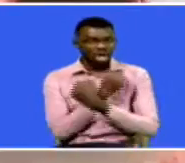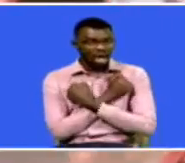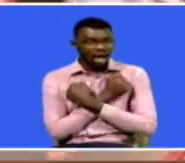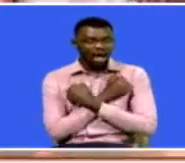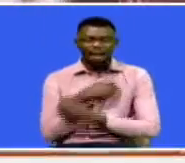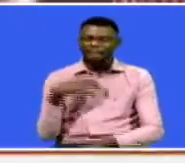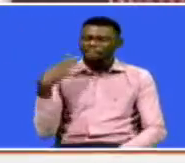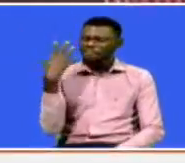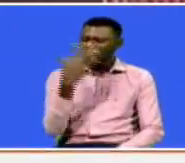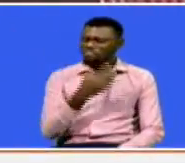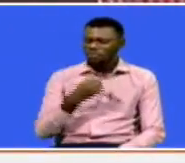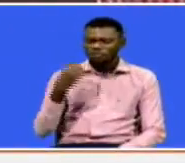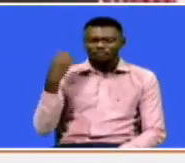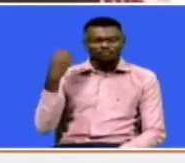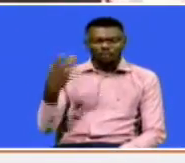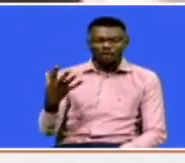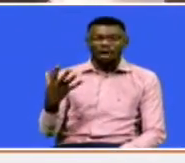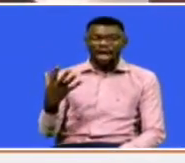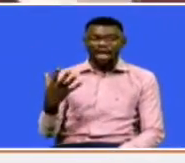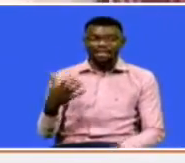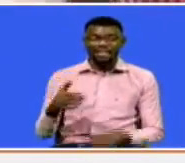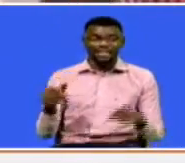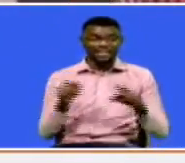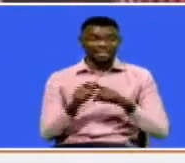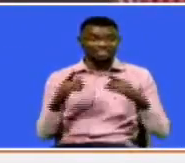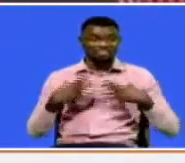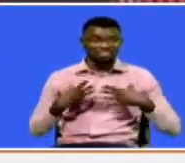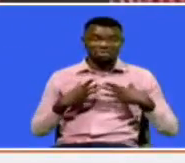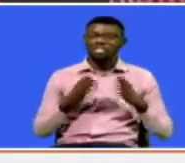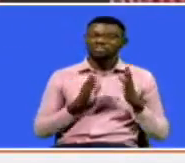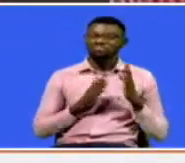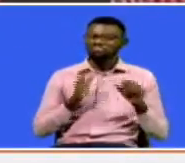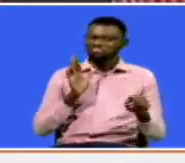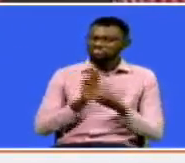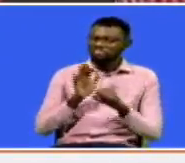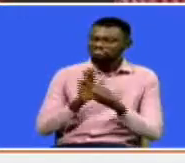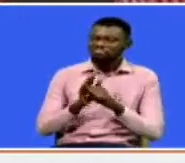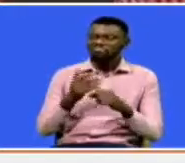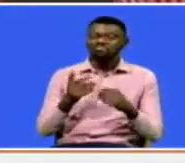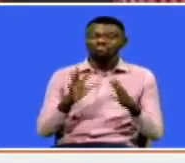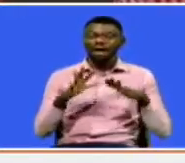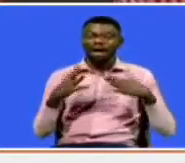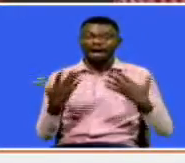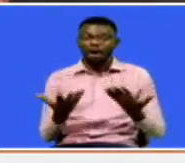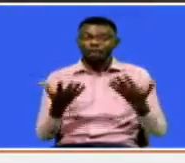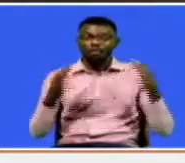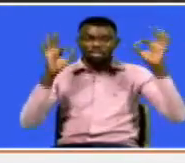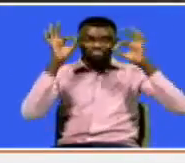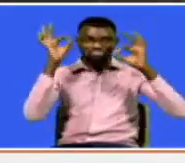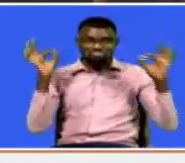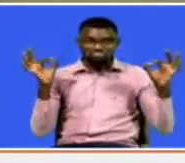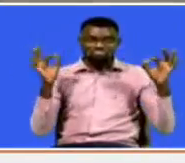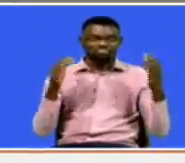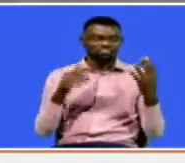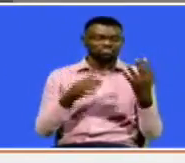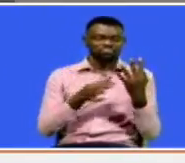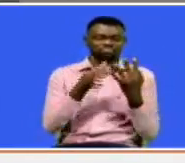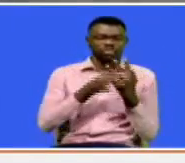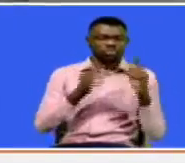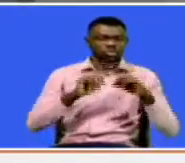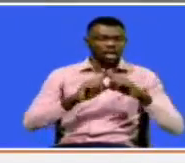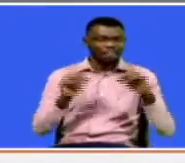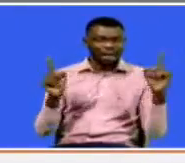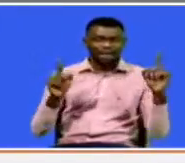thing, so they say. And many make that commitment of love by putting a ring on the finger. But in